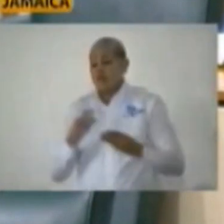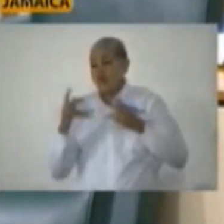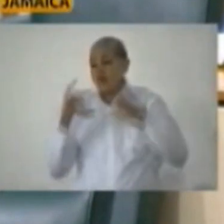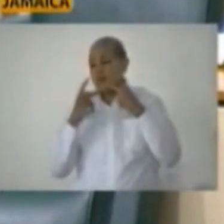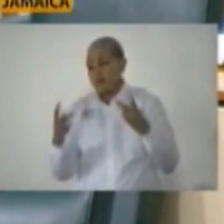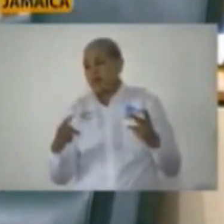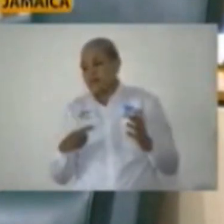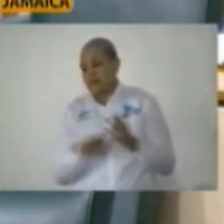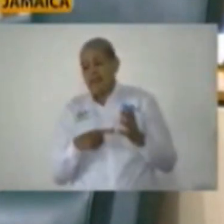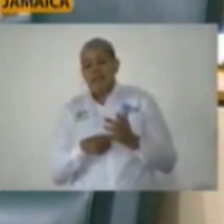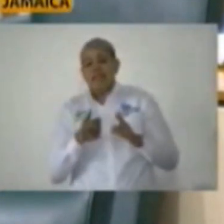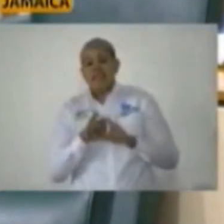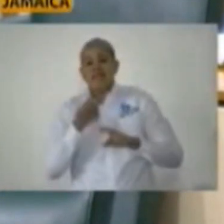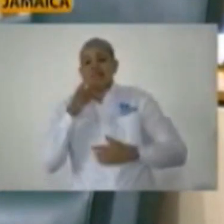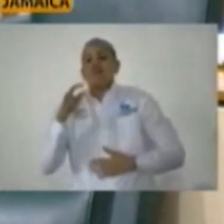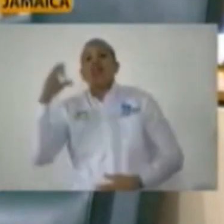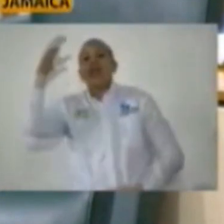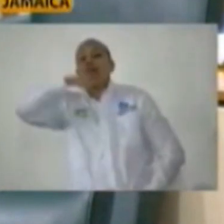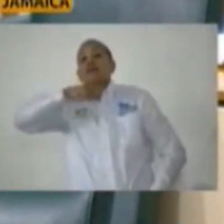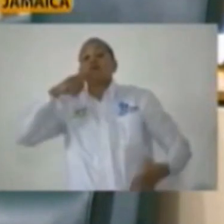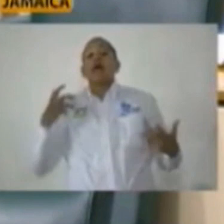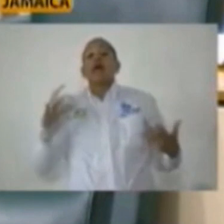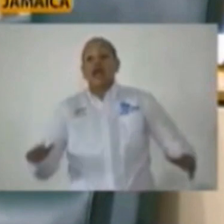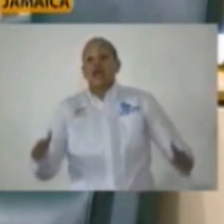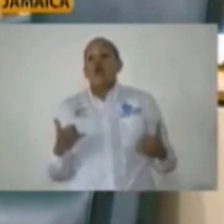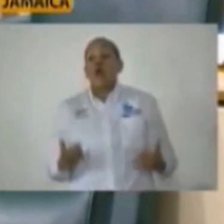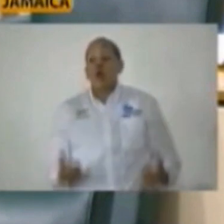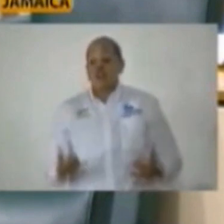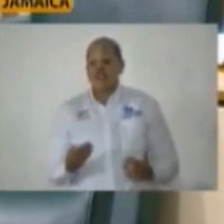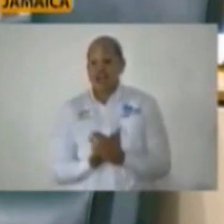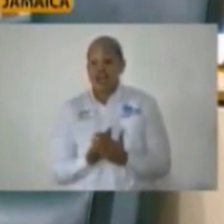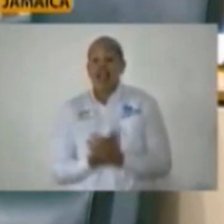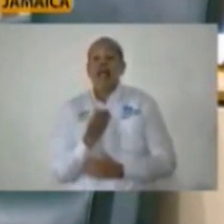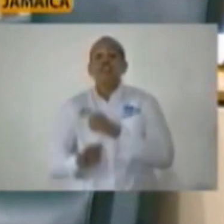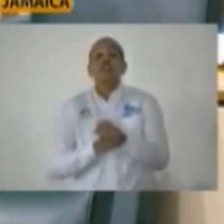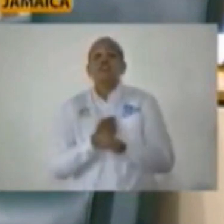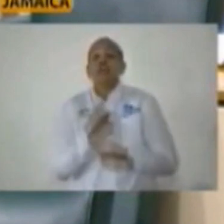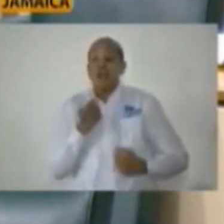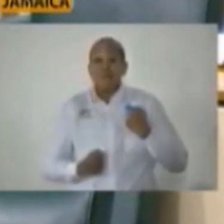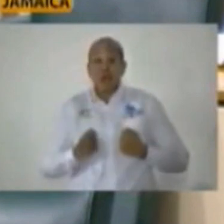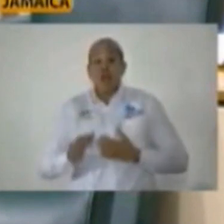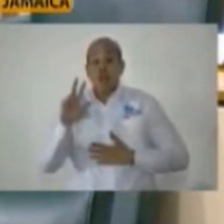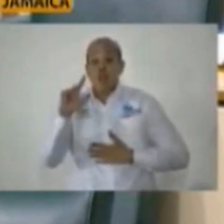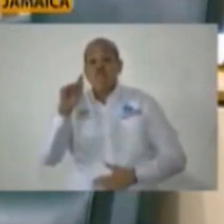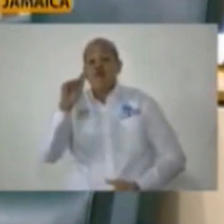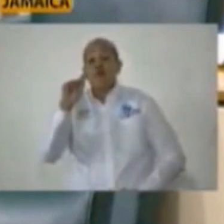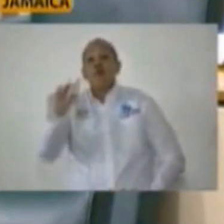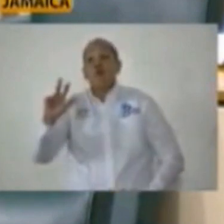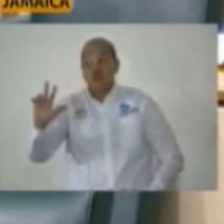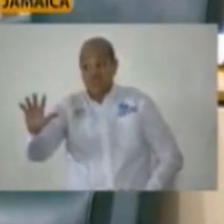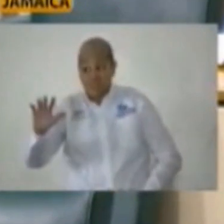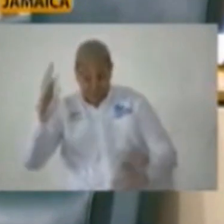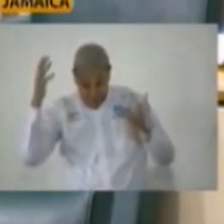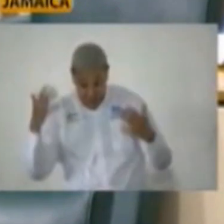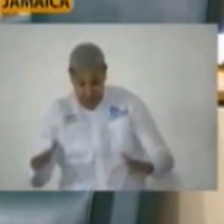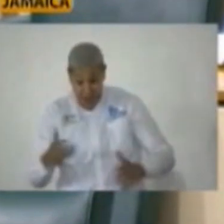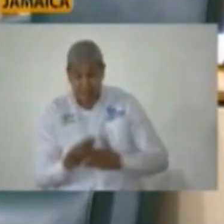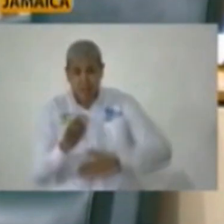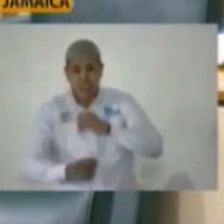The overall public debt is estimated to end the current fiscal year as at March 31st, 2023,